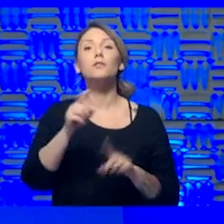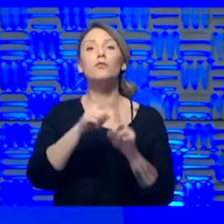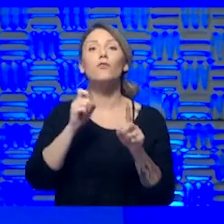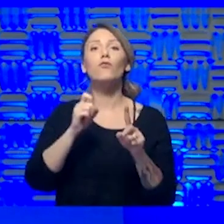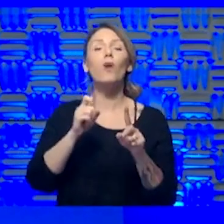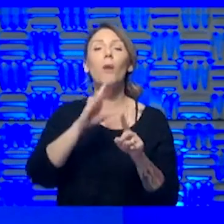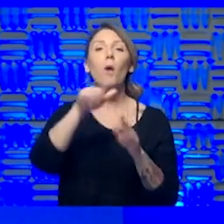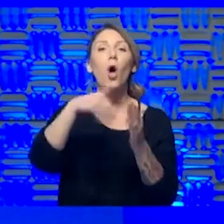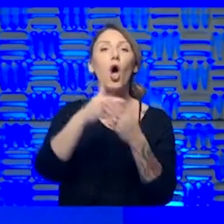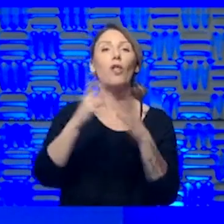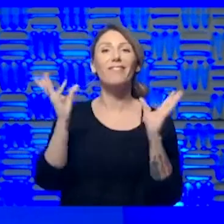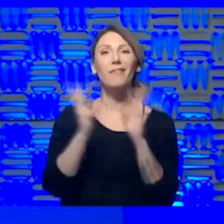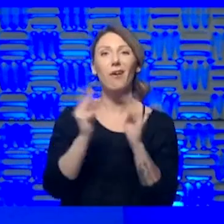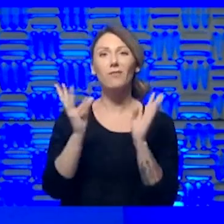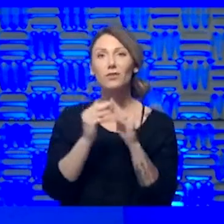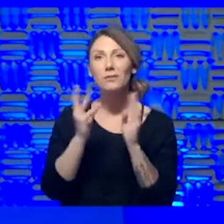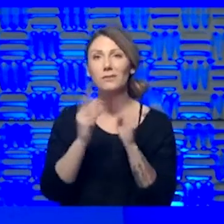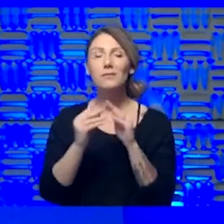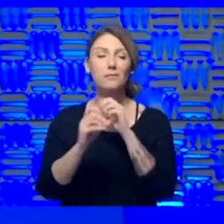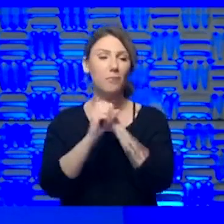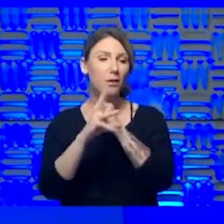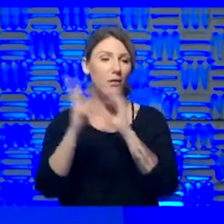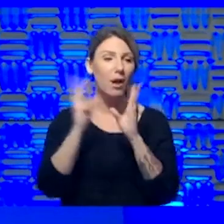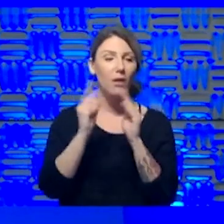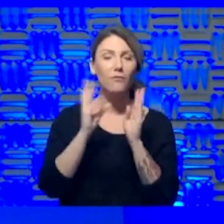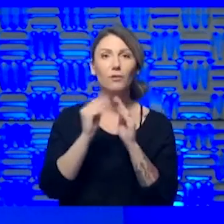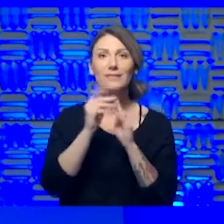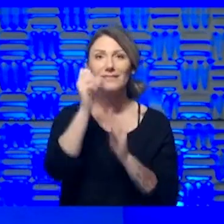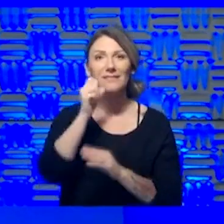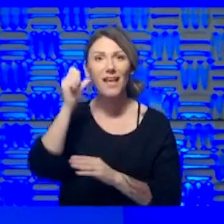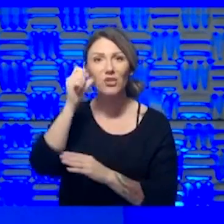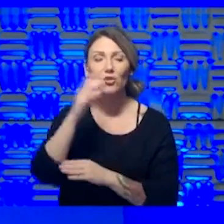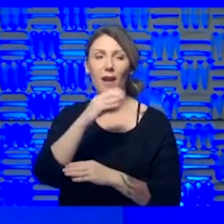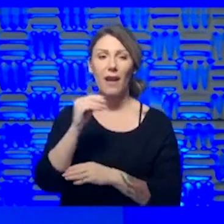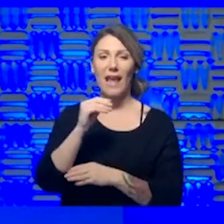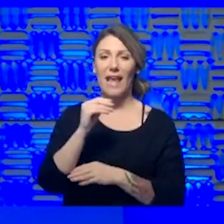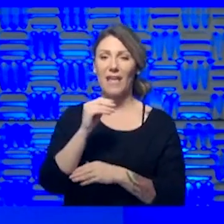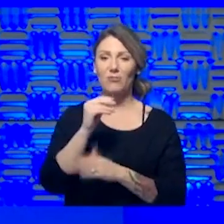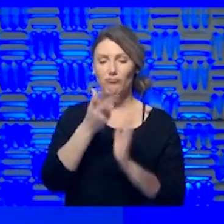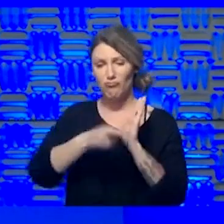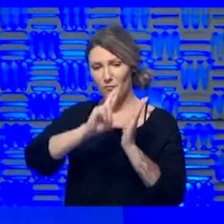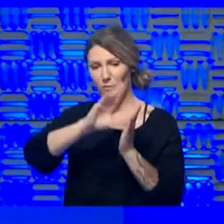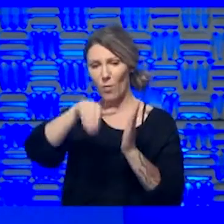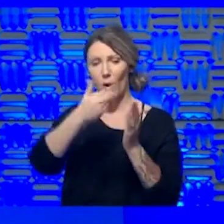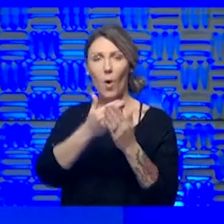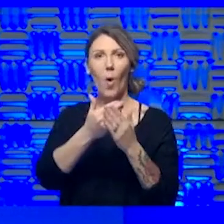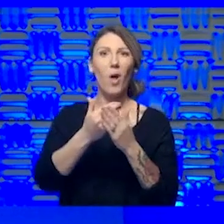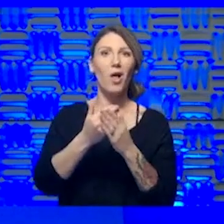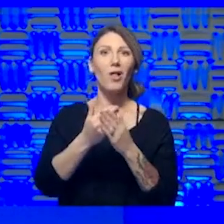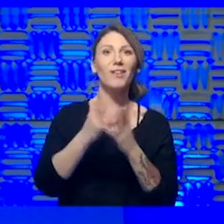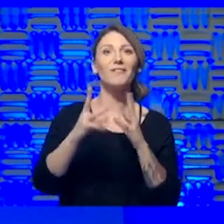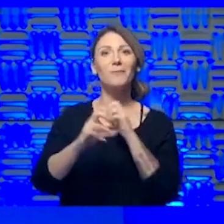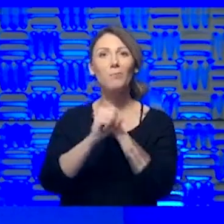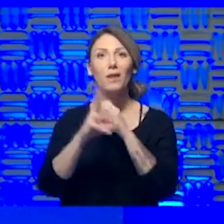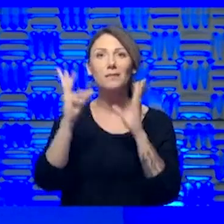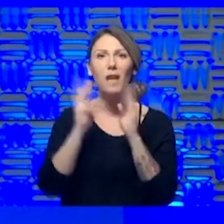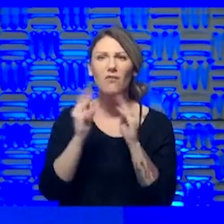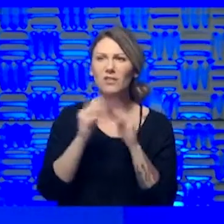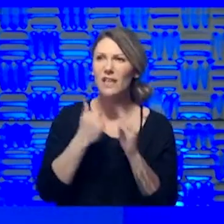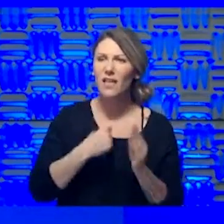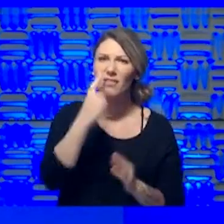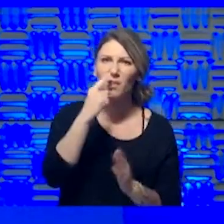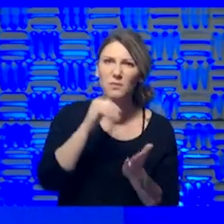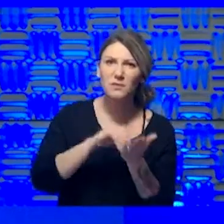conferences yesterday, from what I read later at night in recapping the press conferences, even I think it was Dr.